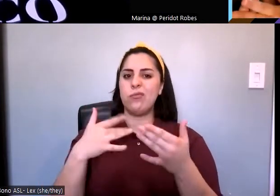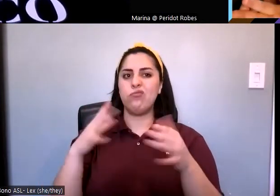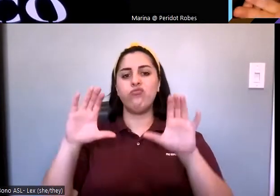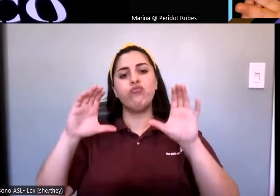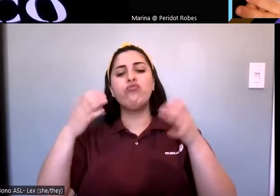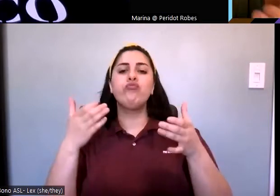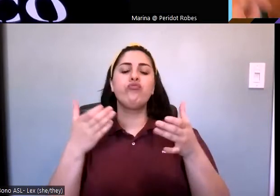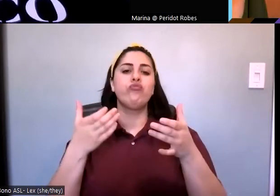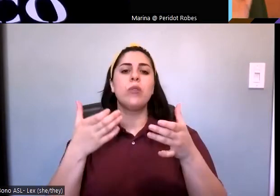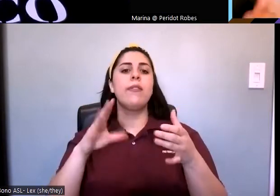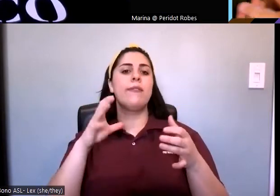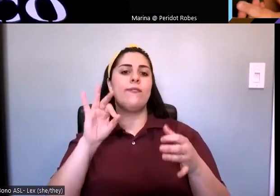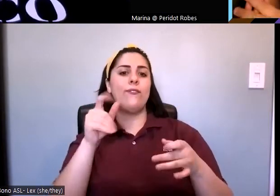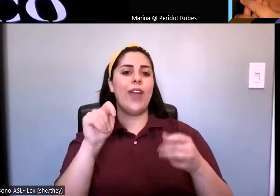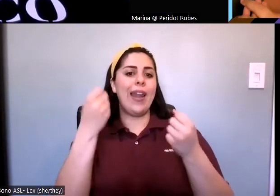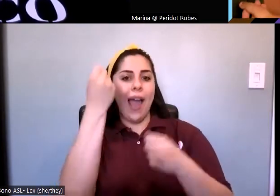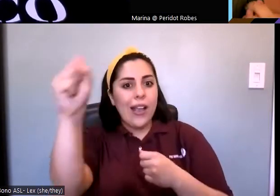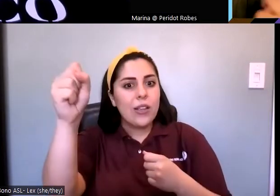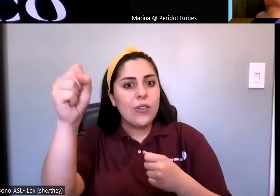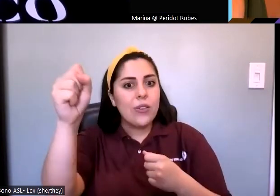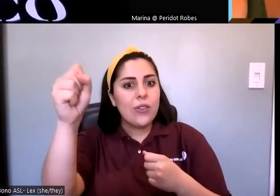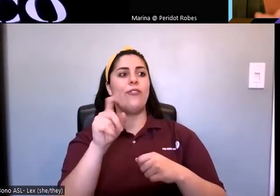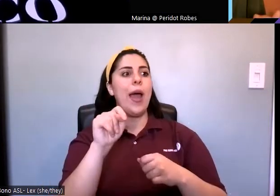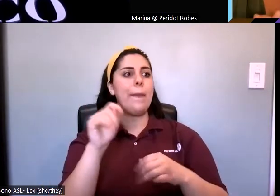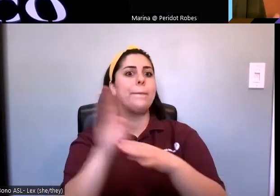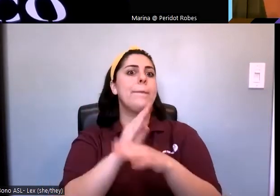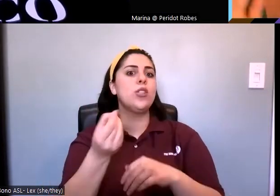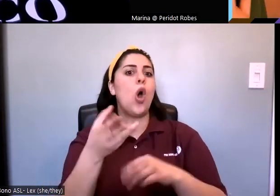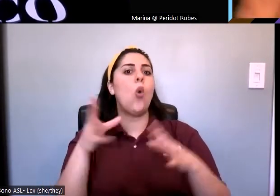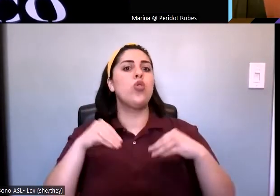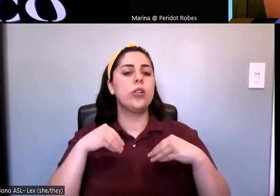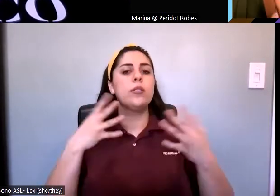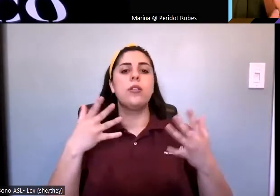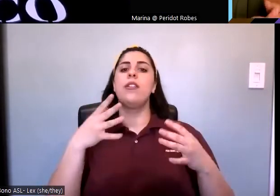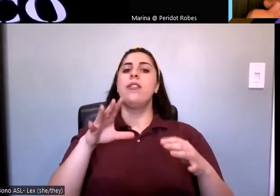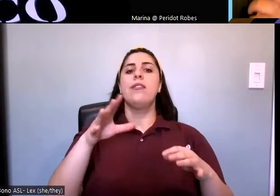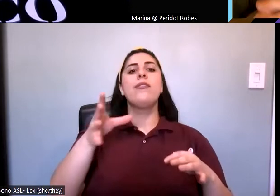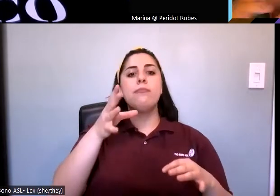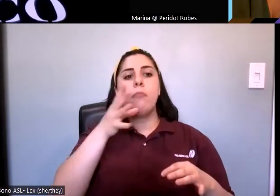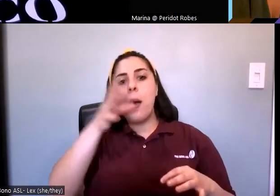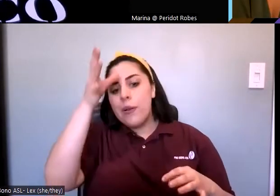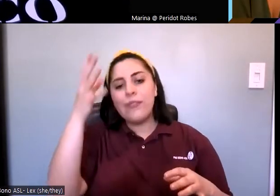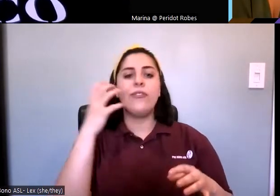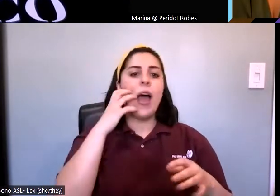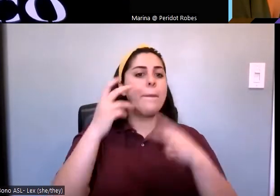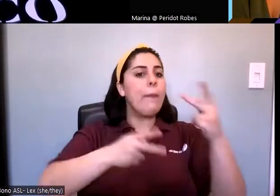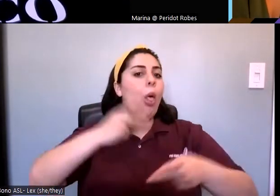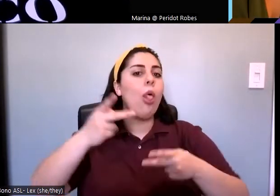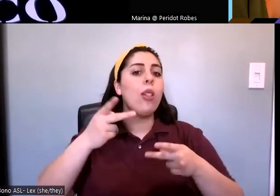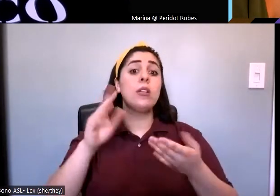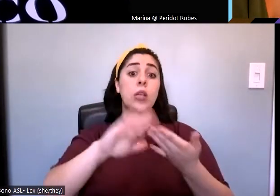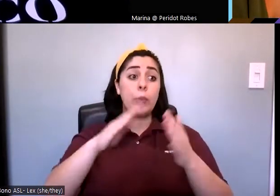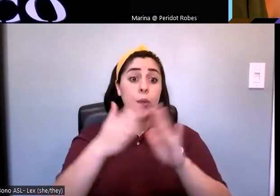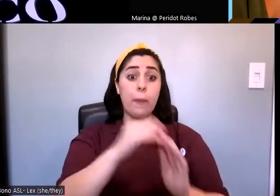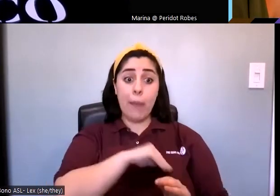all fat activists. They are fat business owners. They are fat mothers. They are fat fathers. You know, they are, you know, community